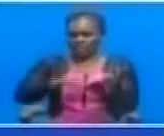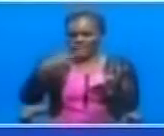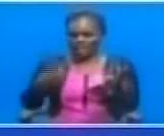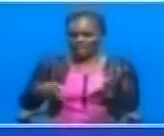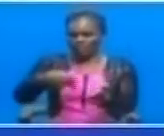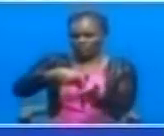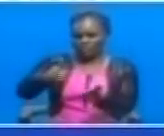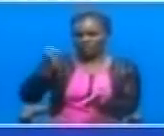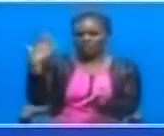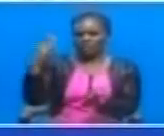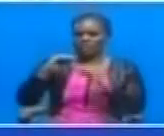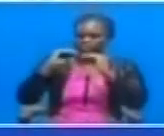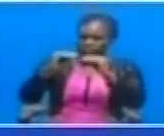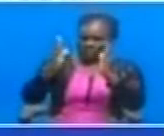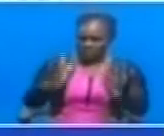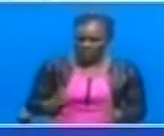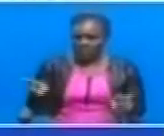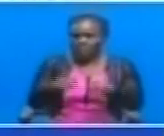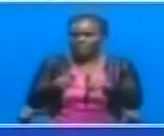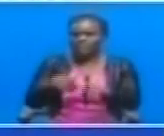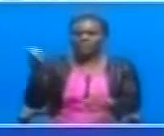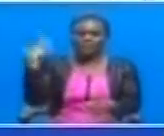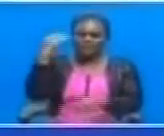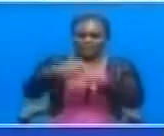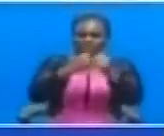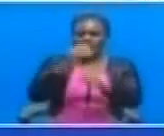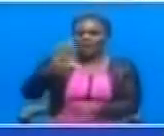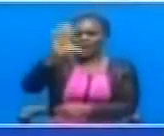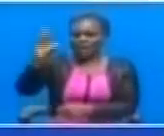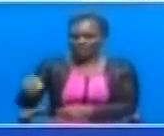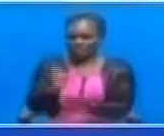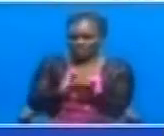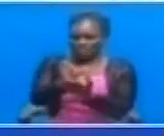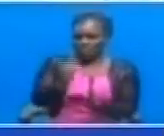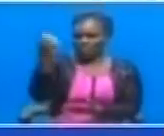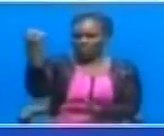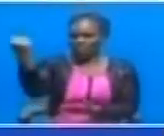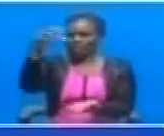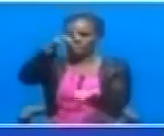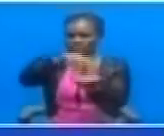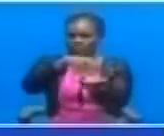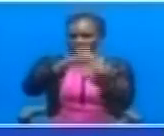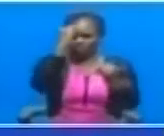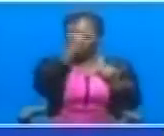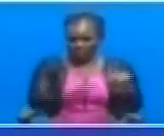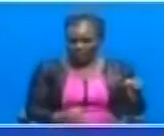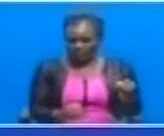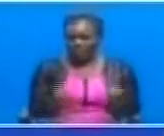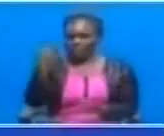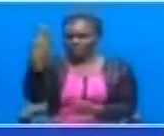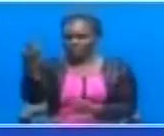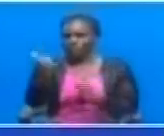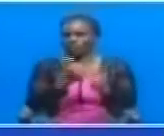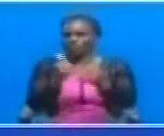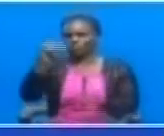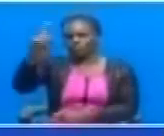coach. This has been the case in the past years. Africa has been allocated 5 slots in the finals. There will be 3 rounds